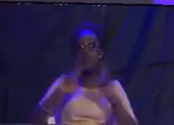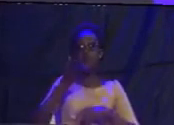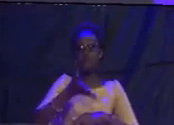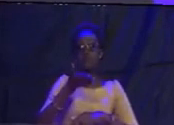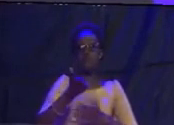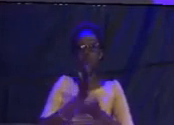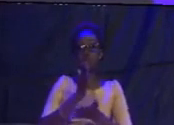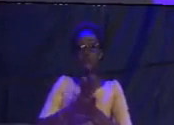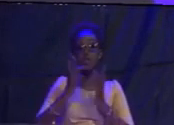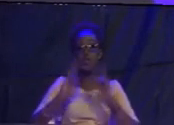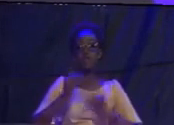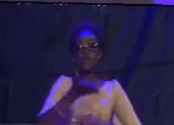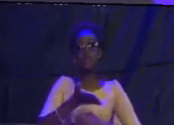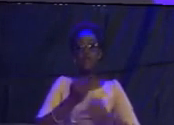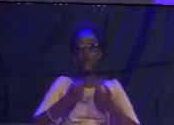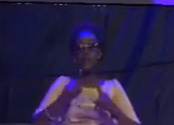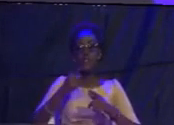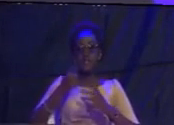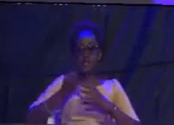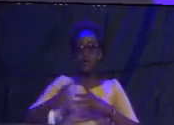We have that hope.